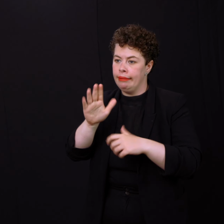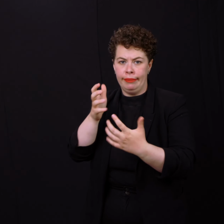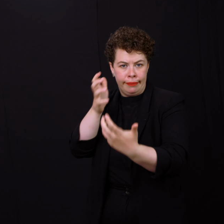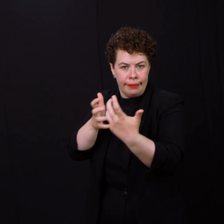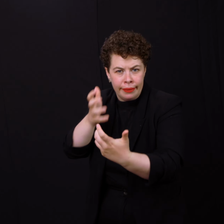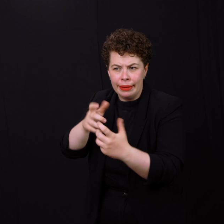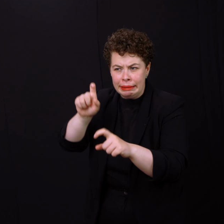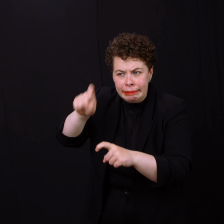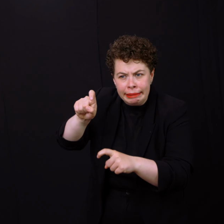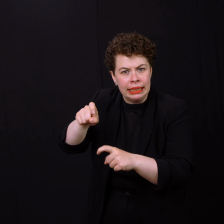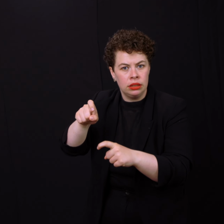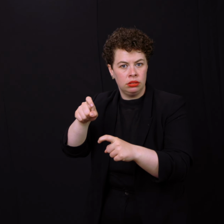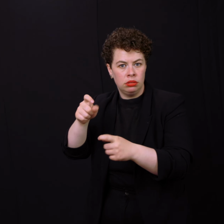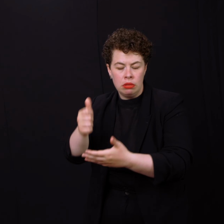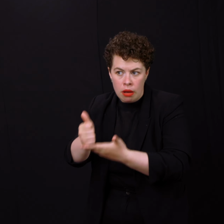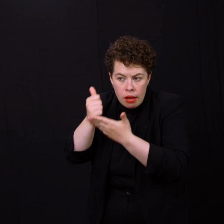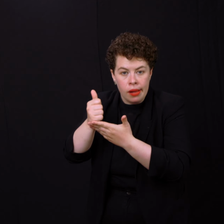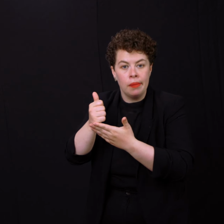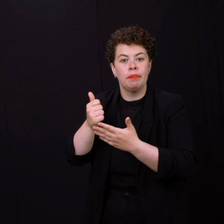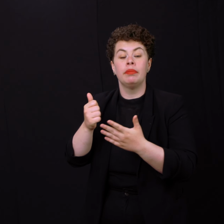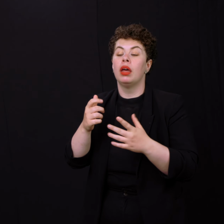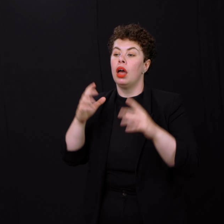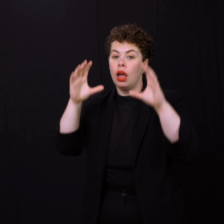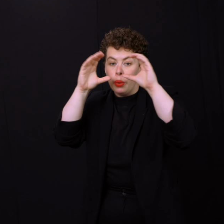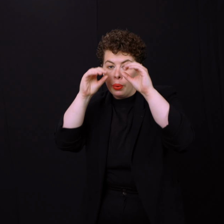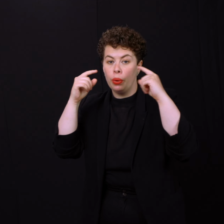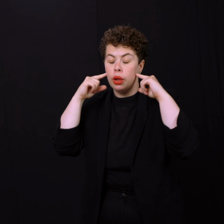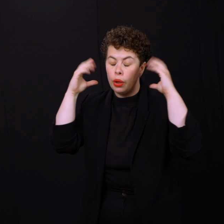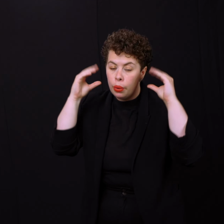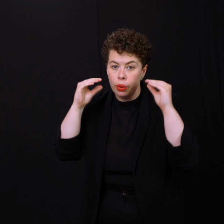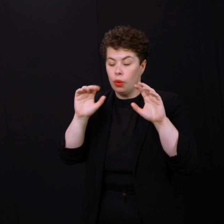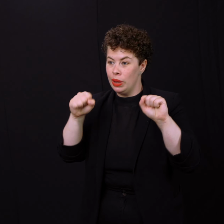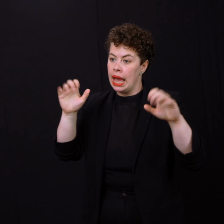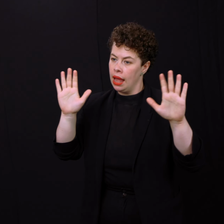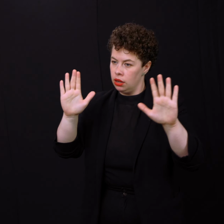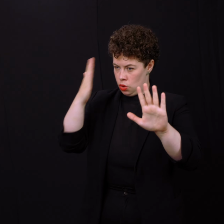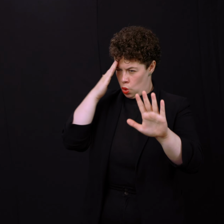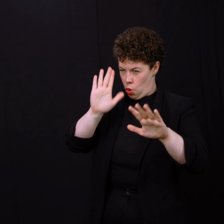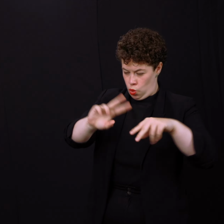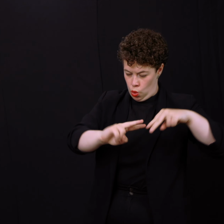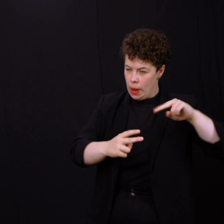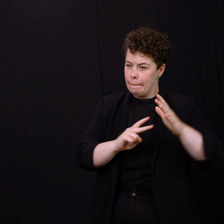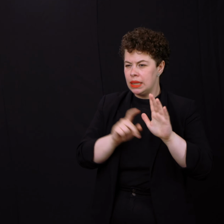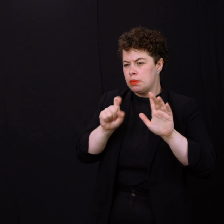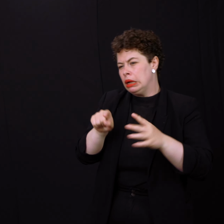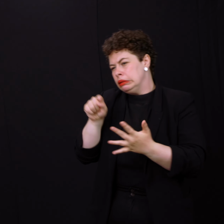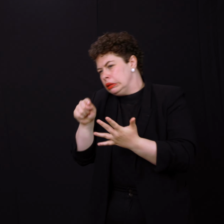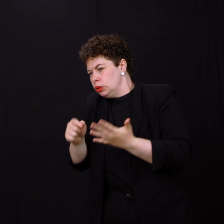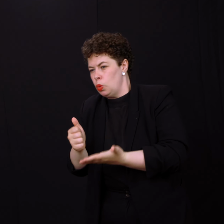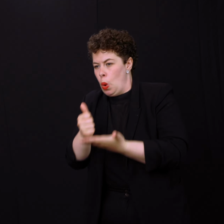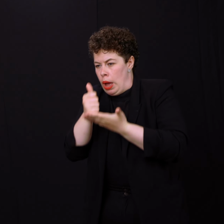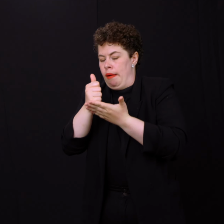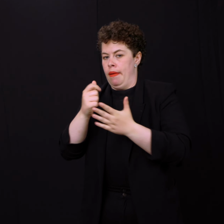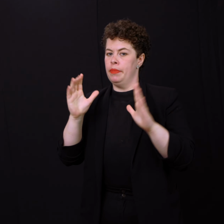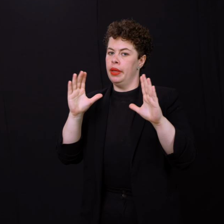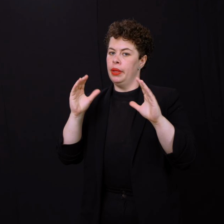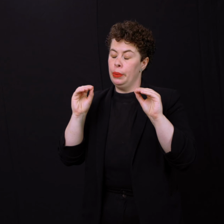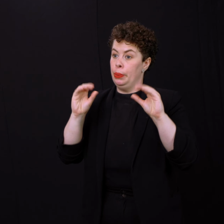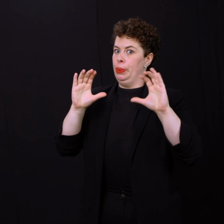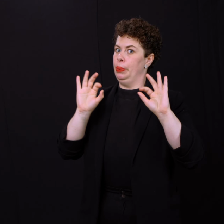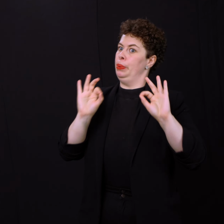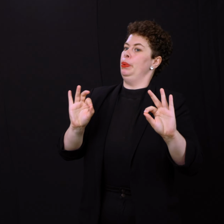earlier, where we can minimize comorbidities. We can also get them in touch with the researchers that